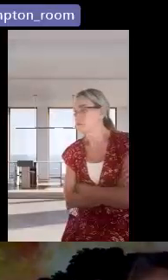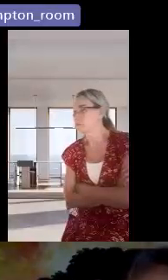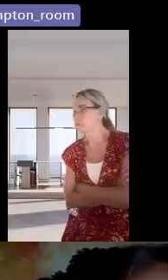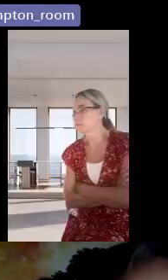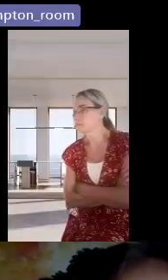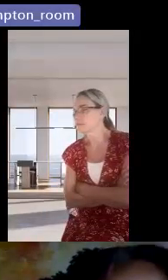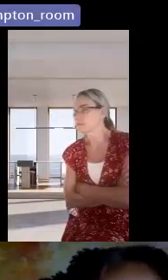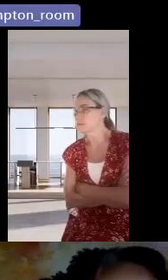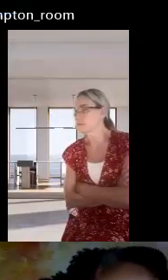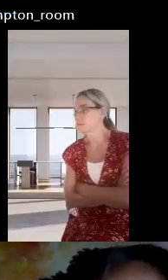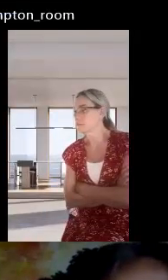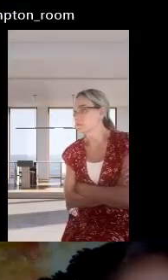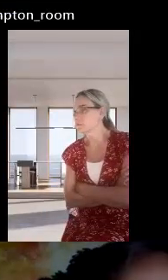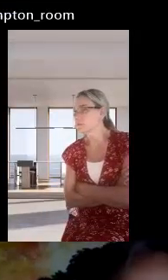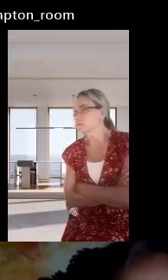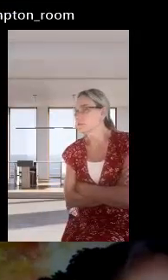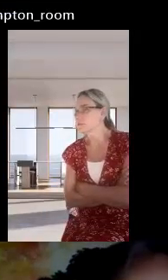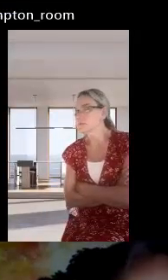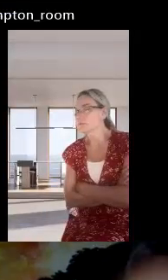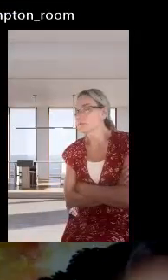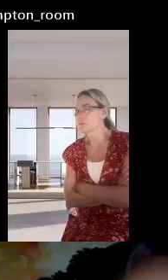Resources. Right here under